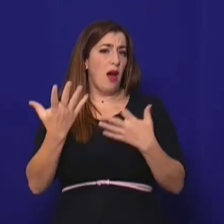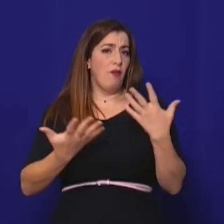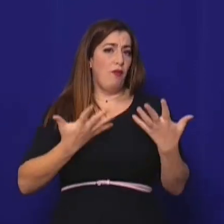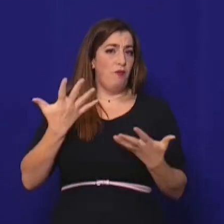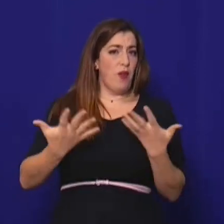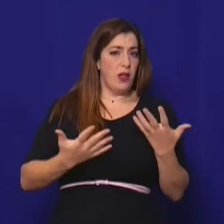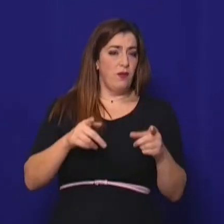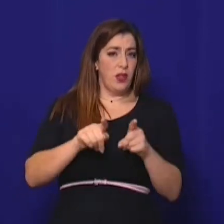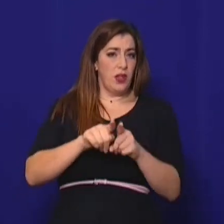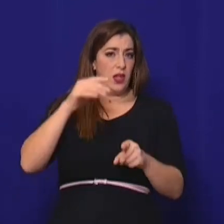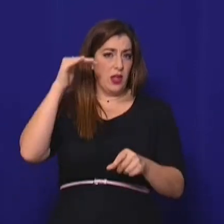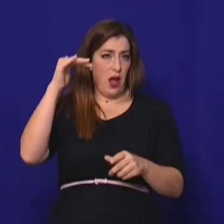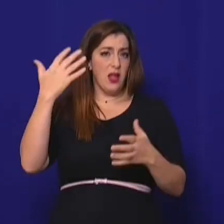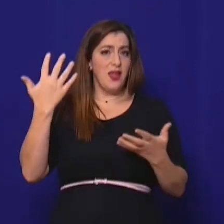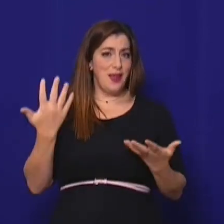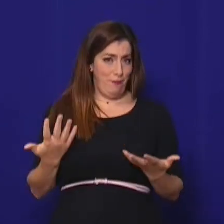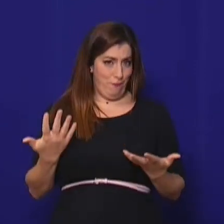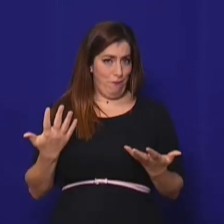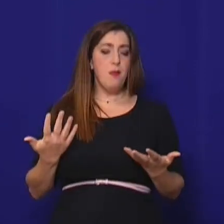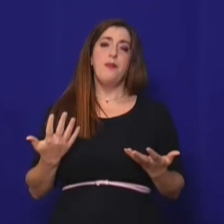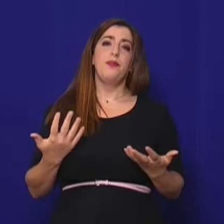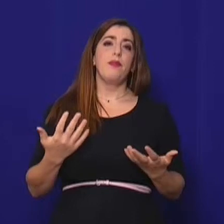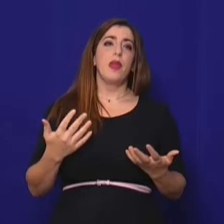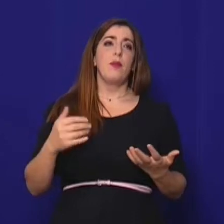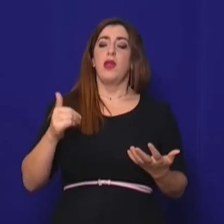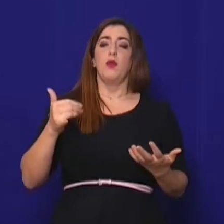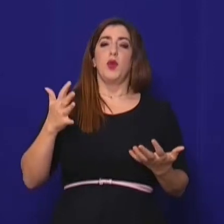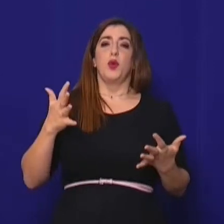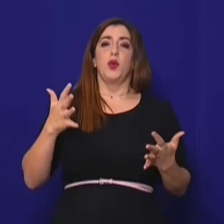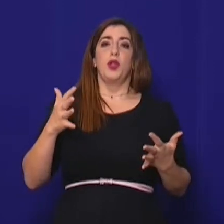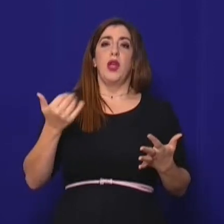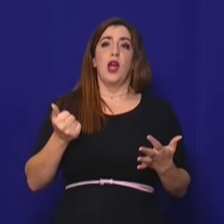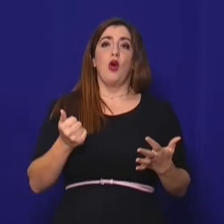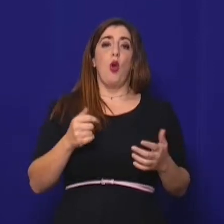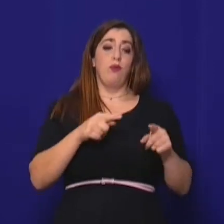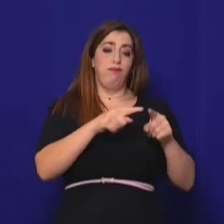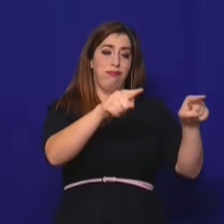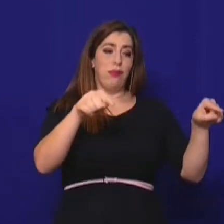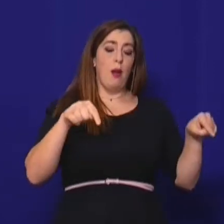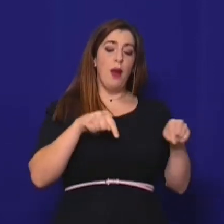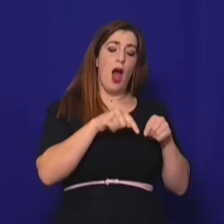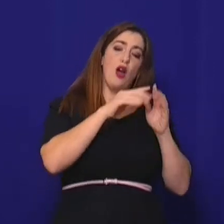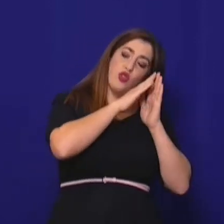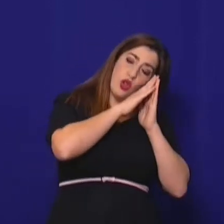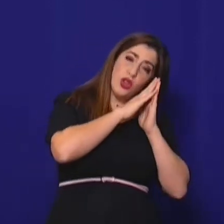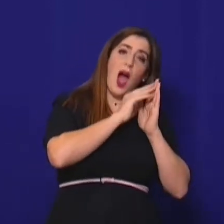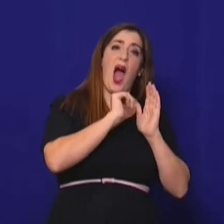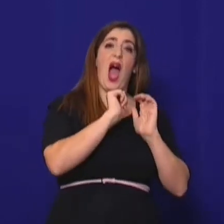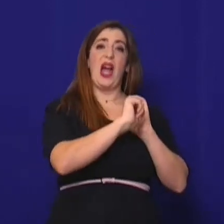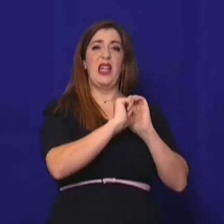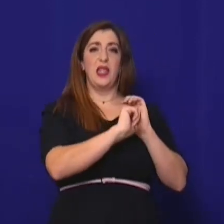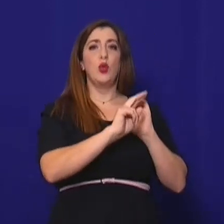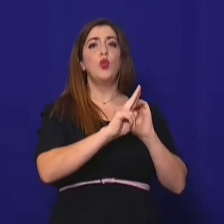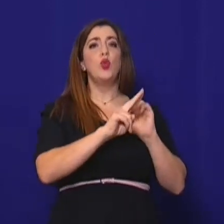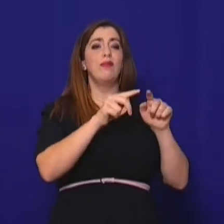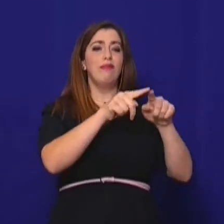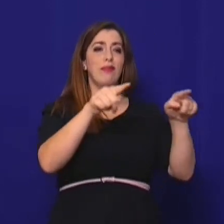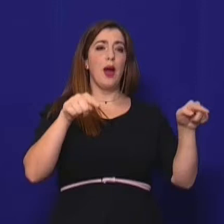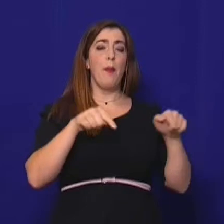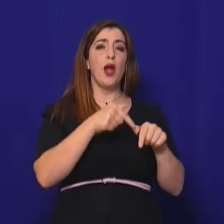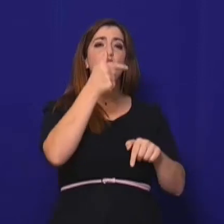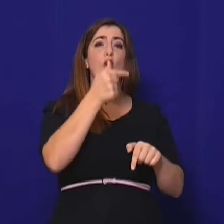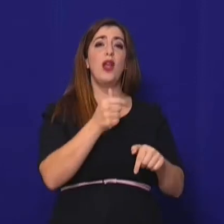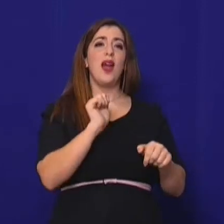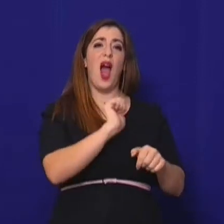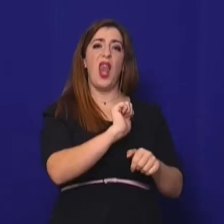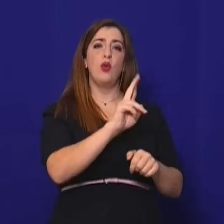l-persuna jkun qed jiltaqa' mal-komplement tal-familja billi hu jkollu kamra tas-sodda għalih jekk jista' jkun ikollu kamra tal-banju għalih ukoll.